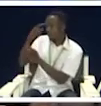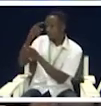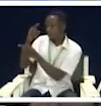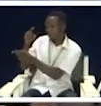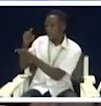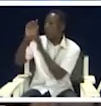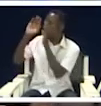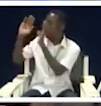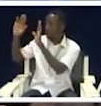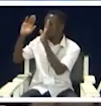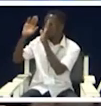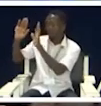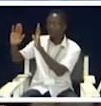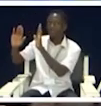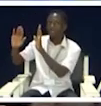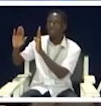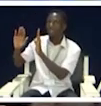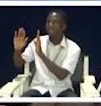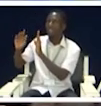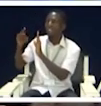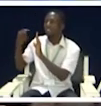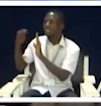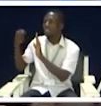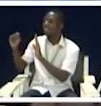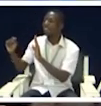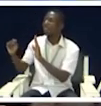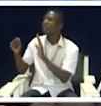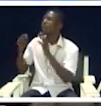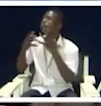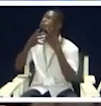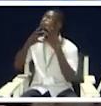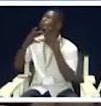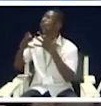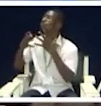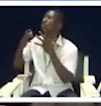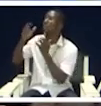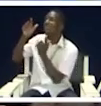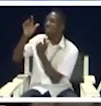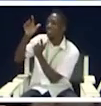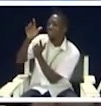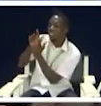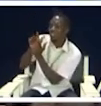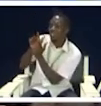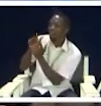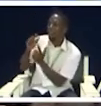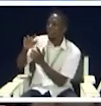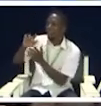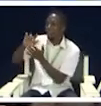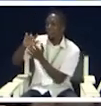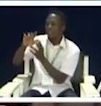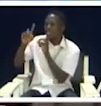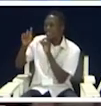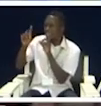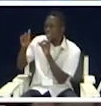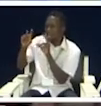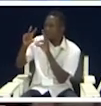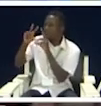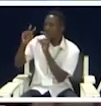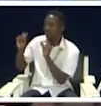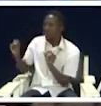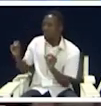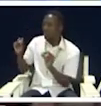Miraculously, the lumps reduced in size. When they were removed and tested, no cancer was